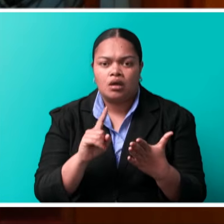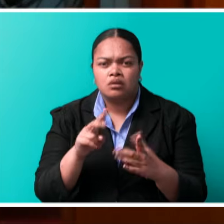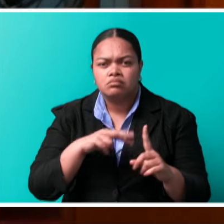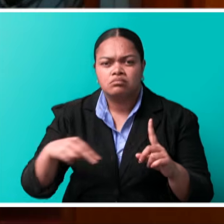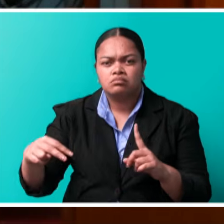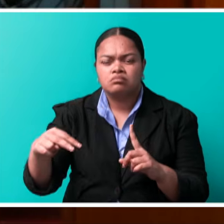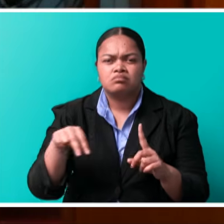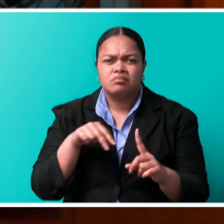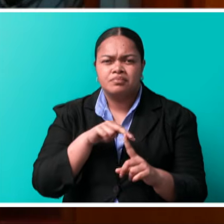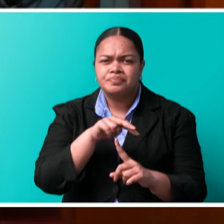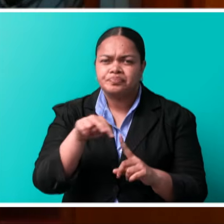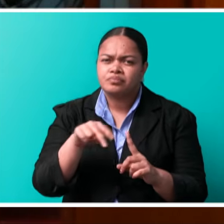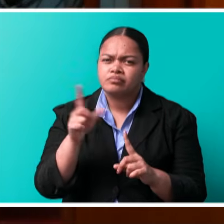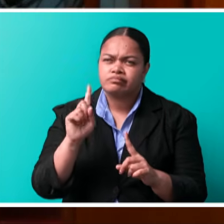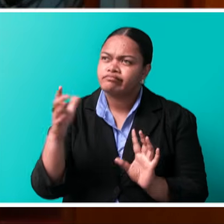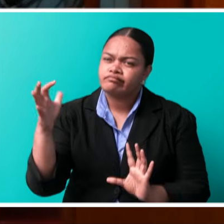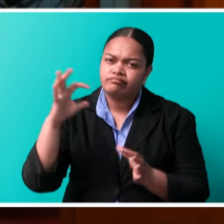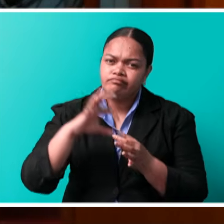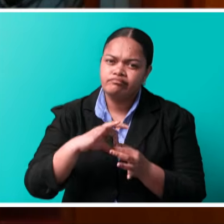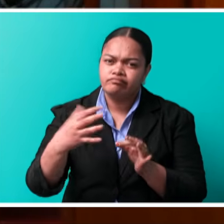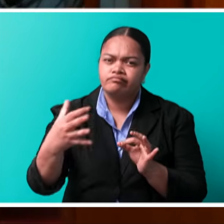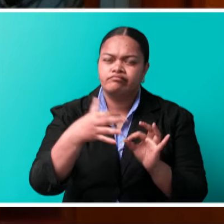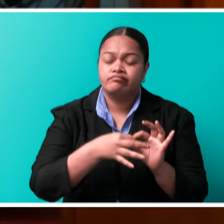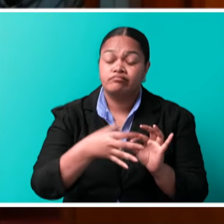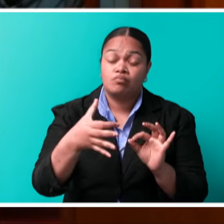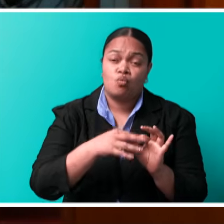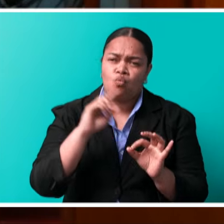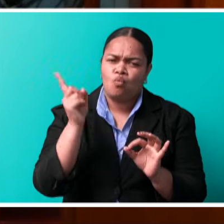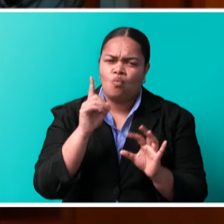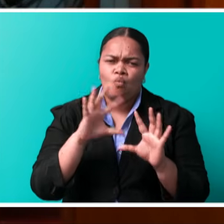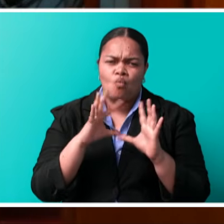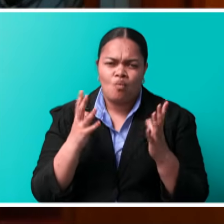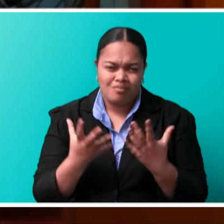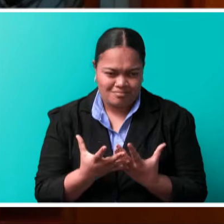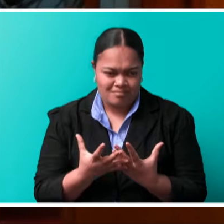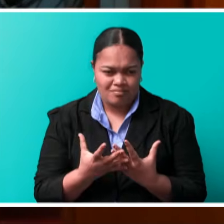interconnected with the rest of the world in every facet of our economy.